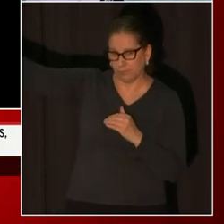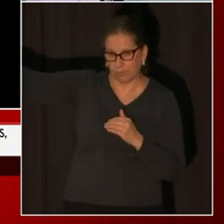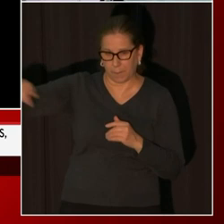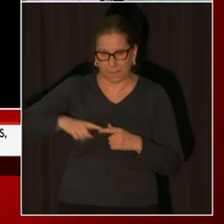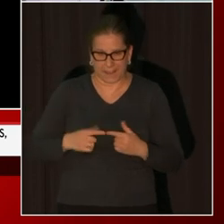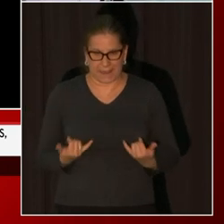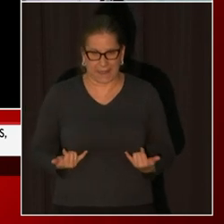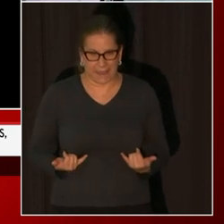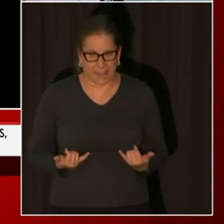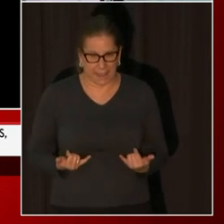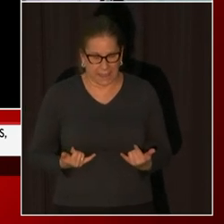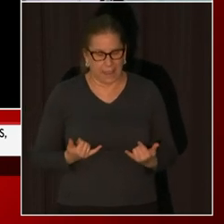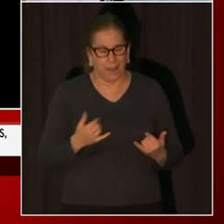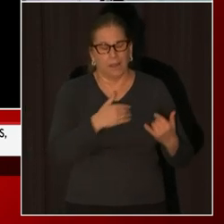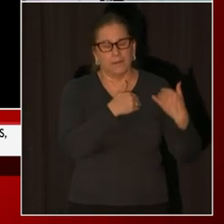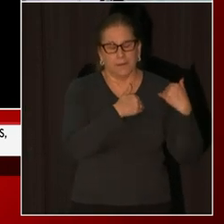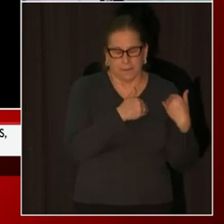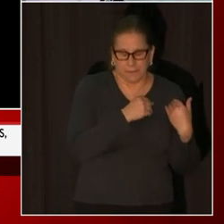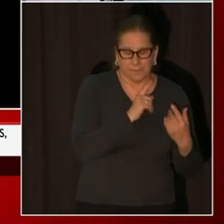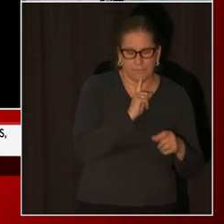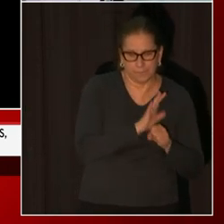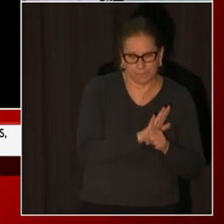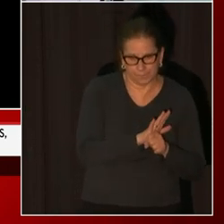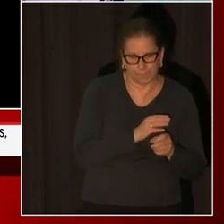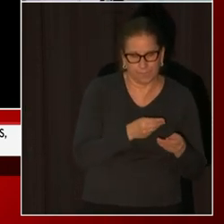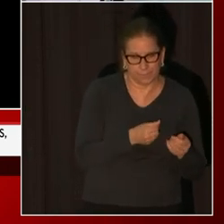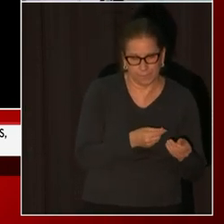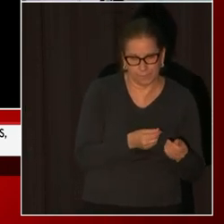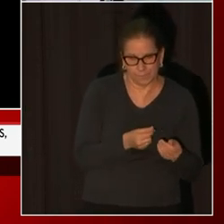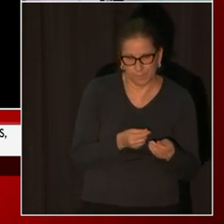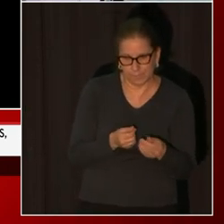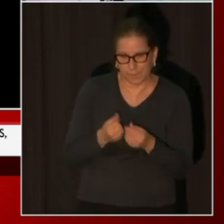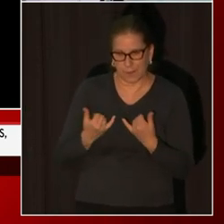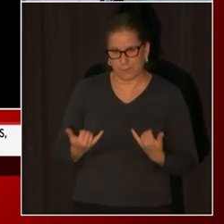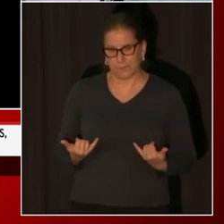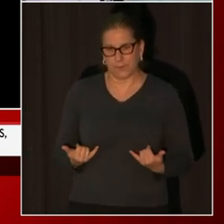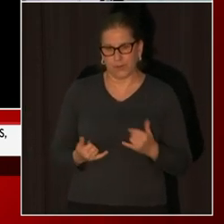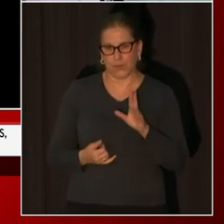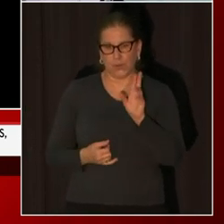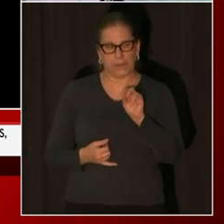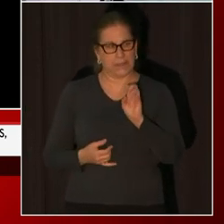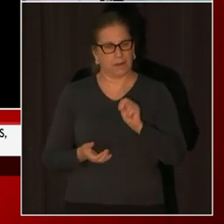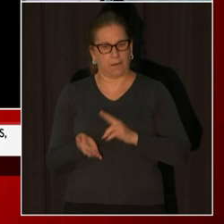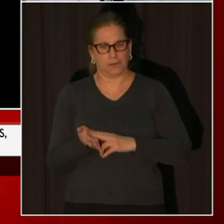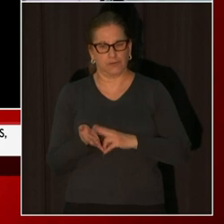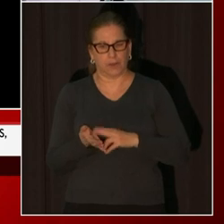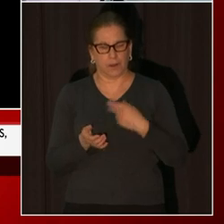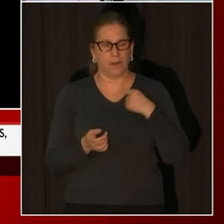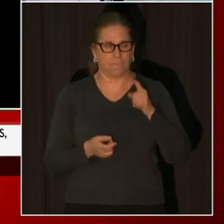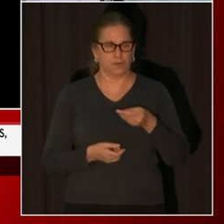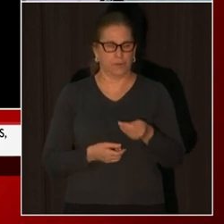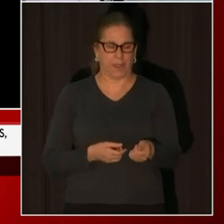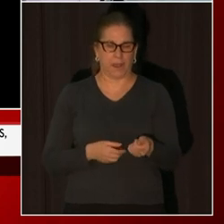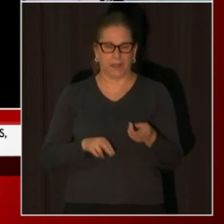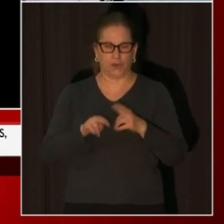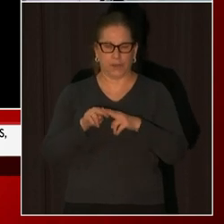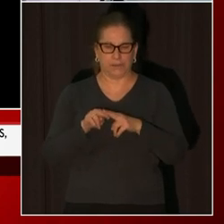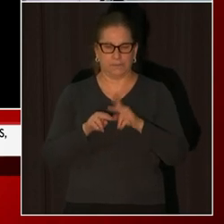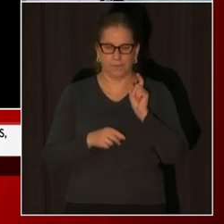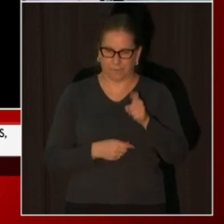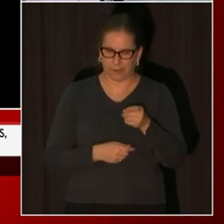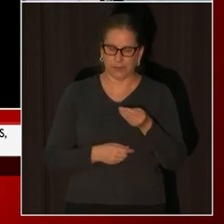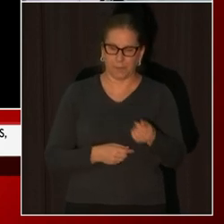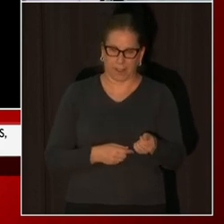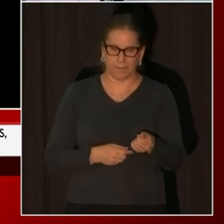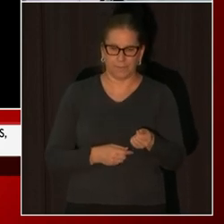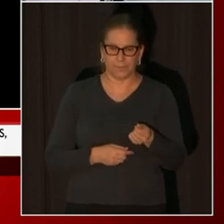20 for current union contracts that we had to account for. We had increases in leases in fiscal year 20